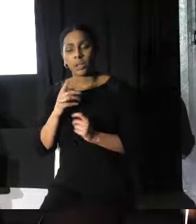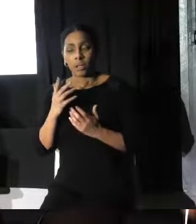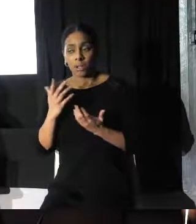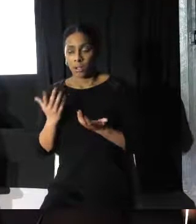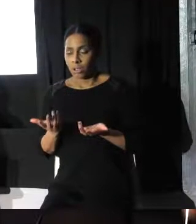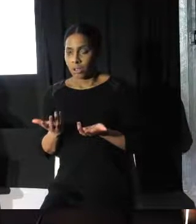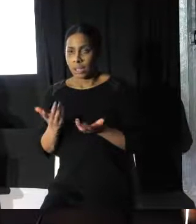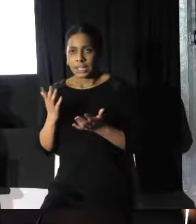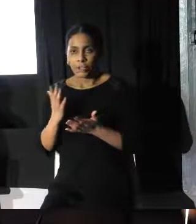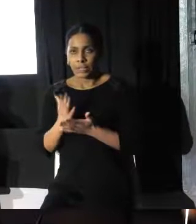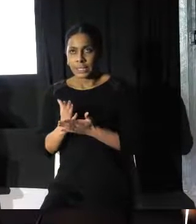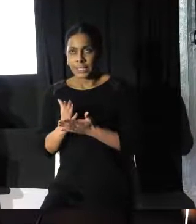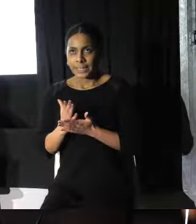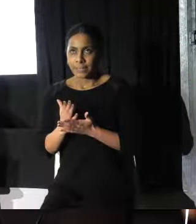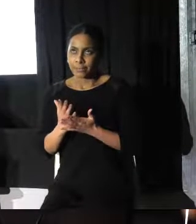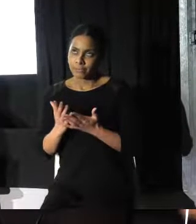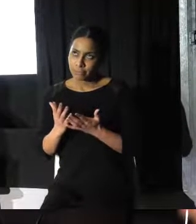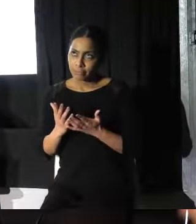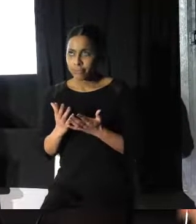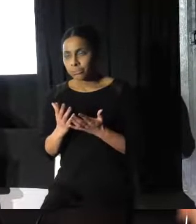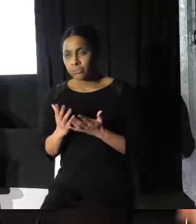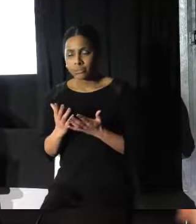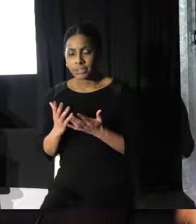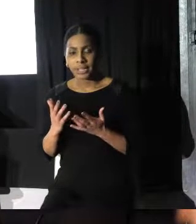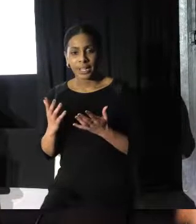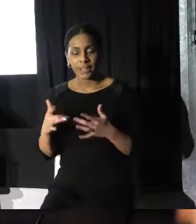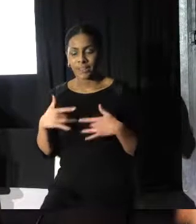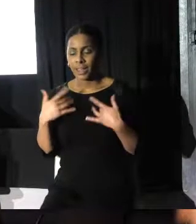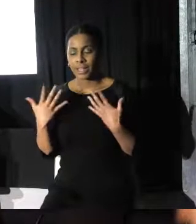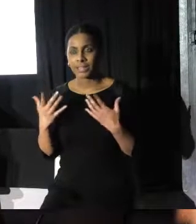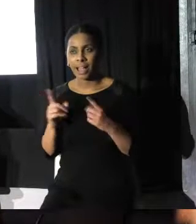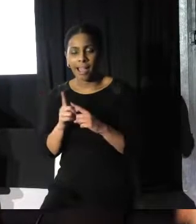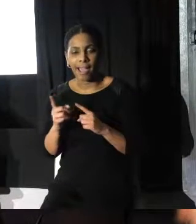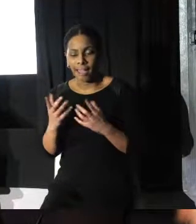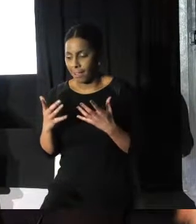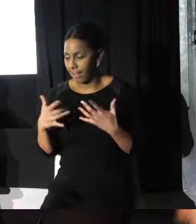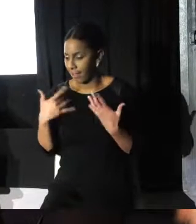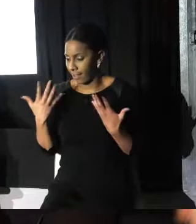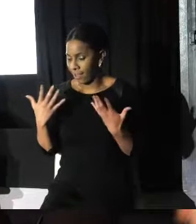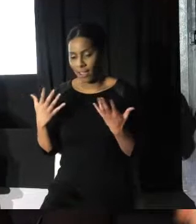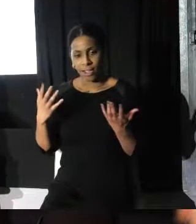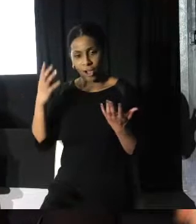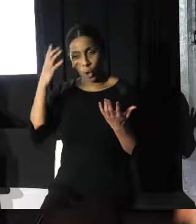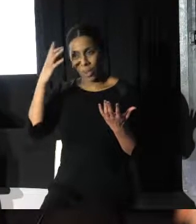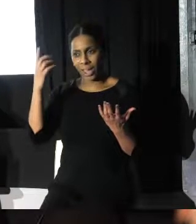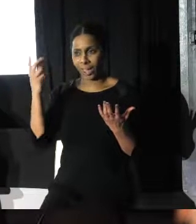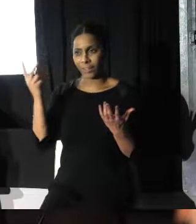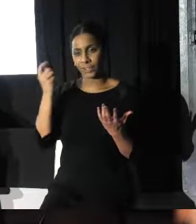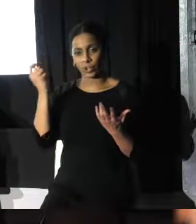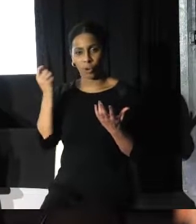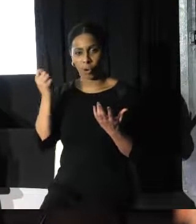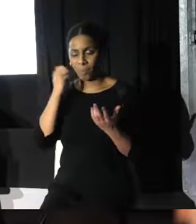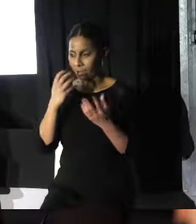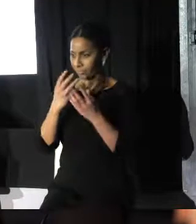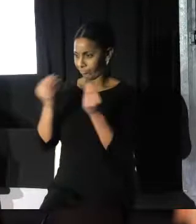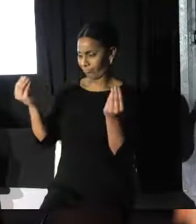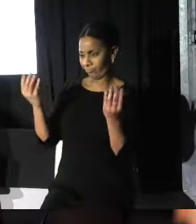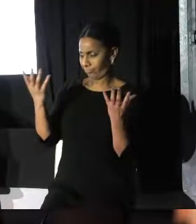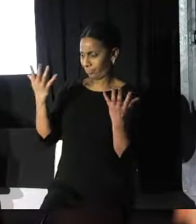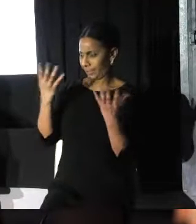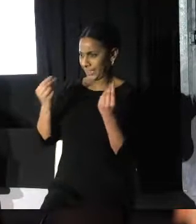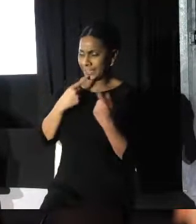big Queen Victoria-sized black hole, in our national consciousness, whereby